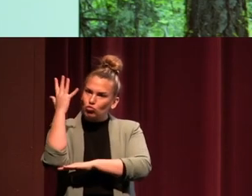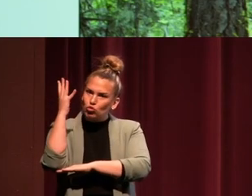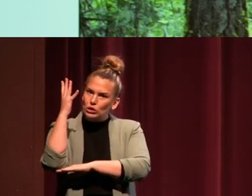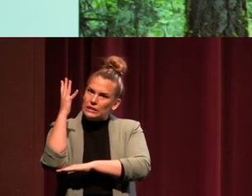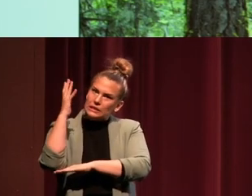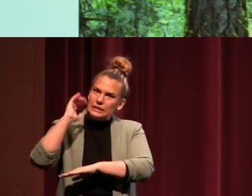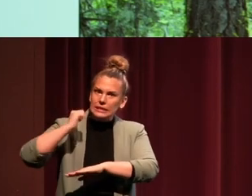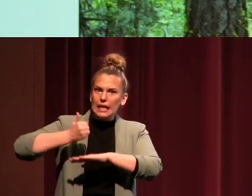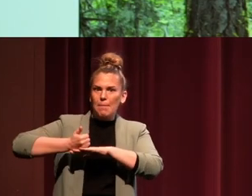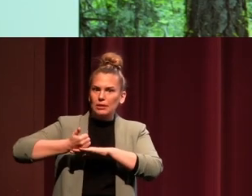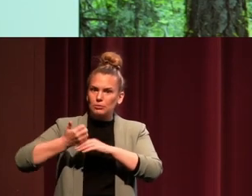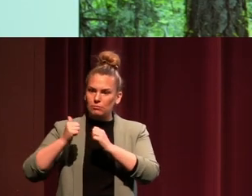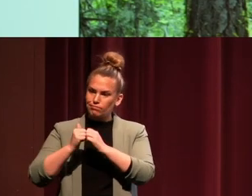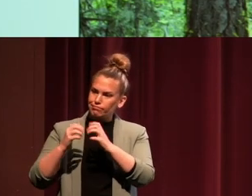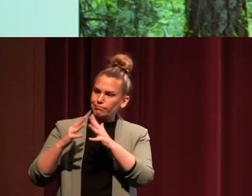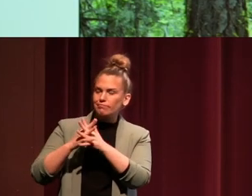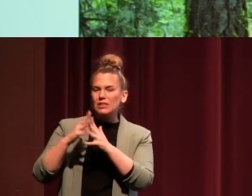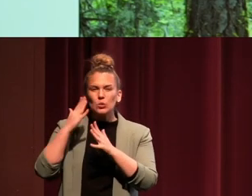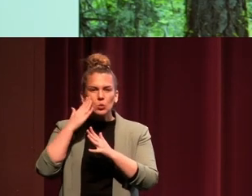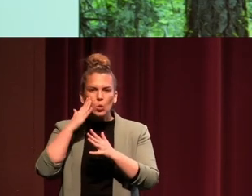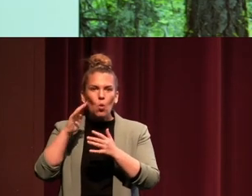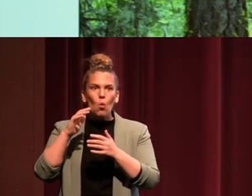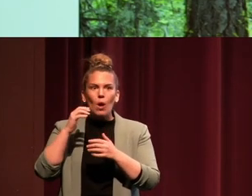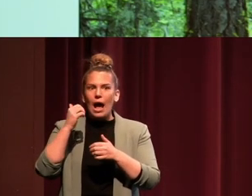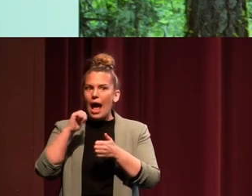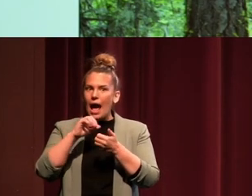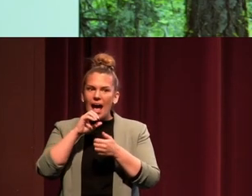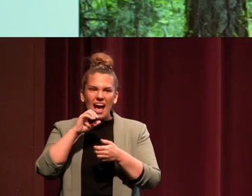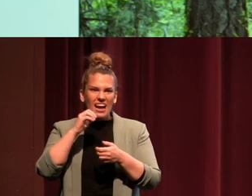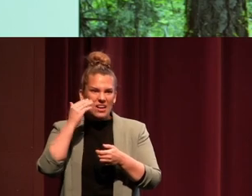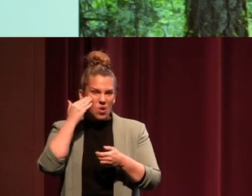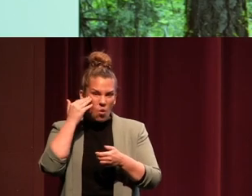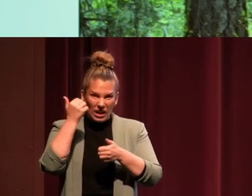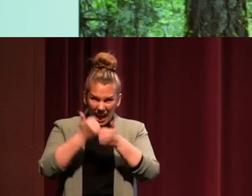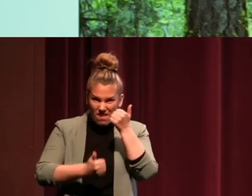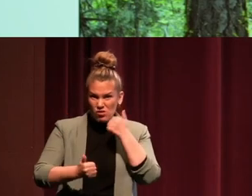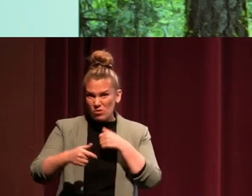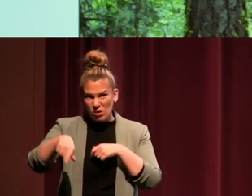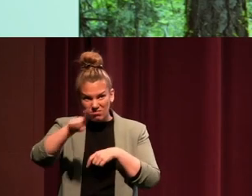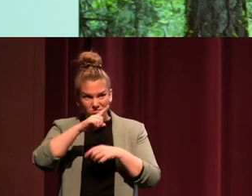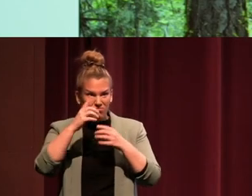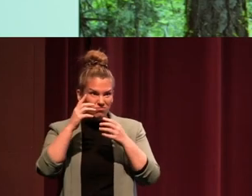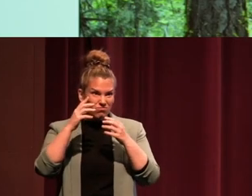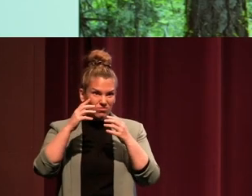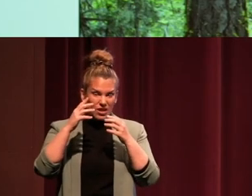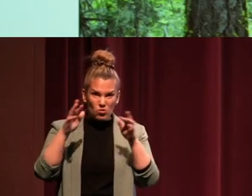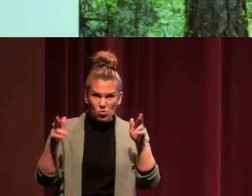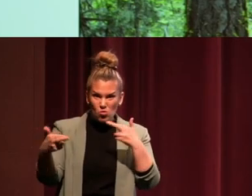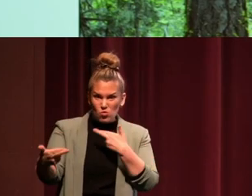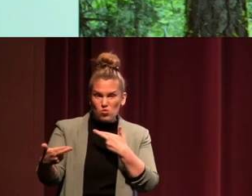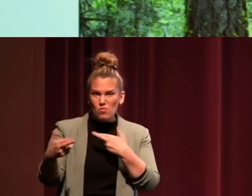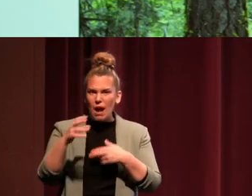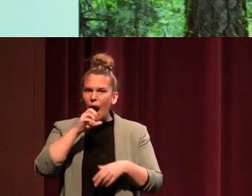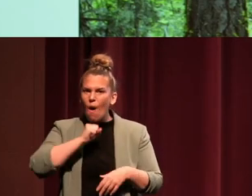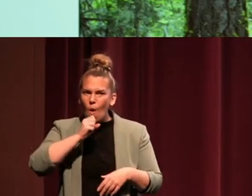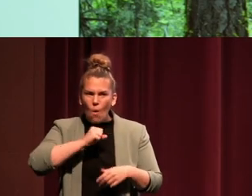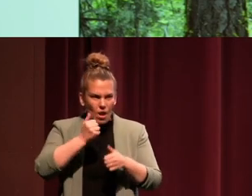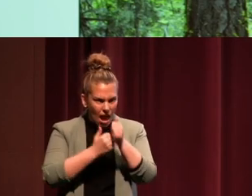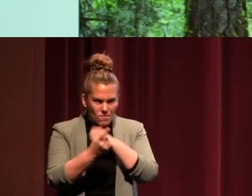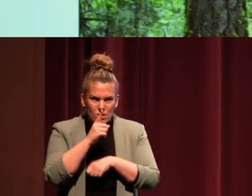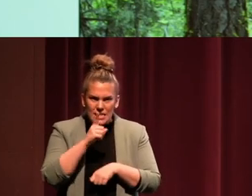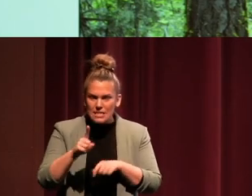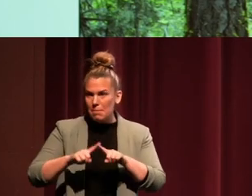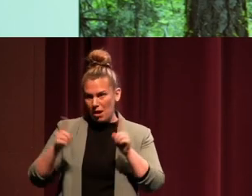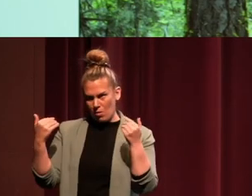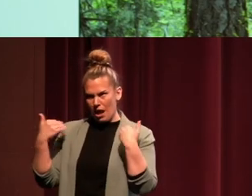how if you knew exactly how old everyone in the room was, except it's a room full of trees and we know exactly how old they are,